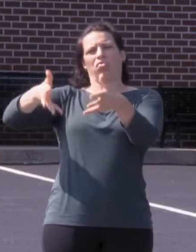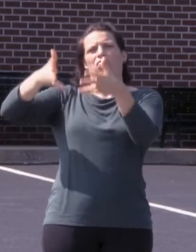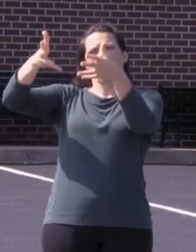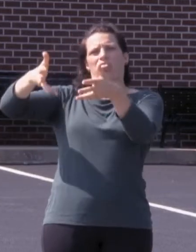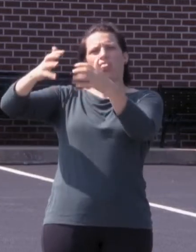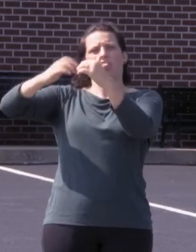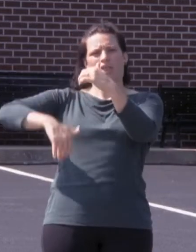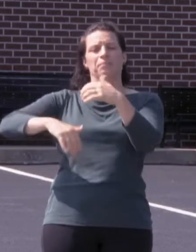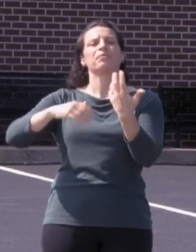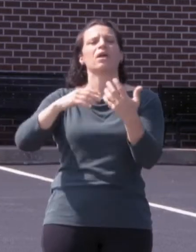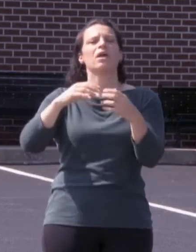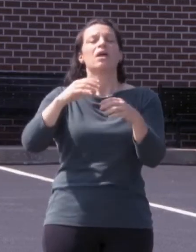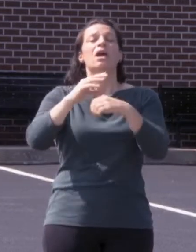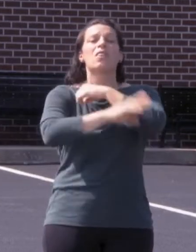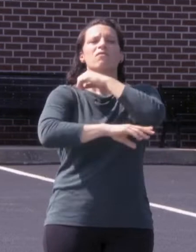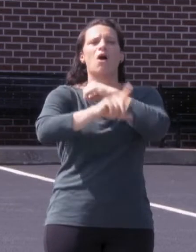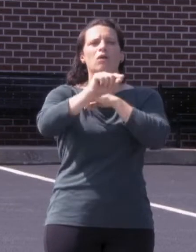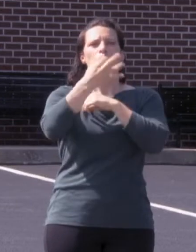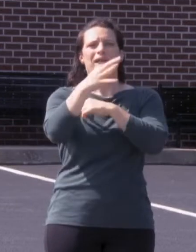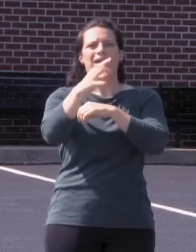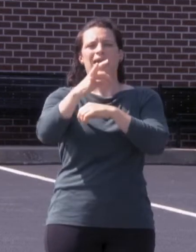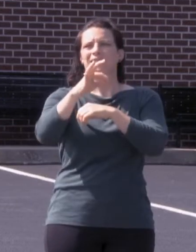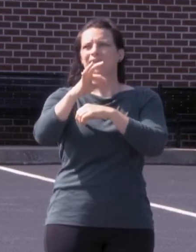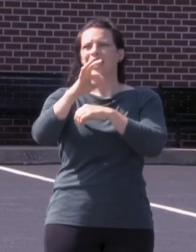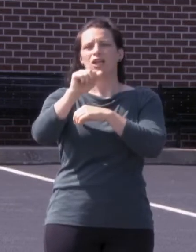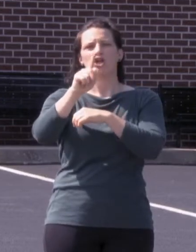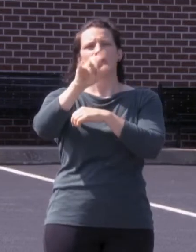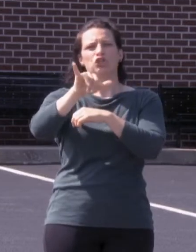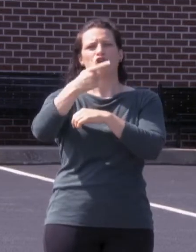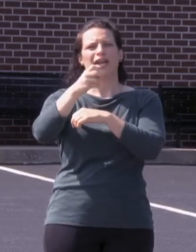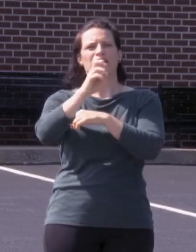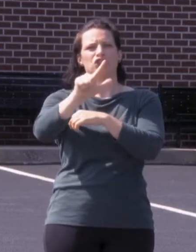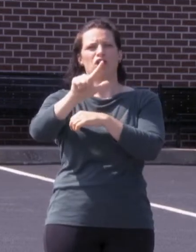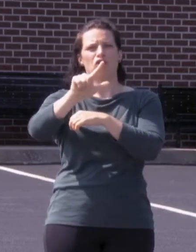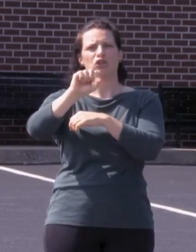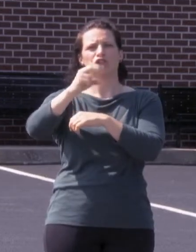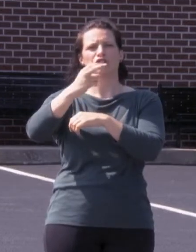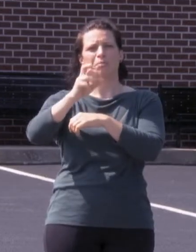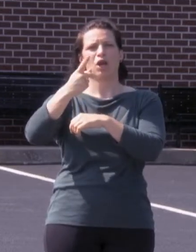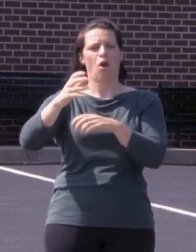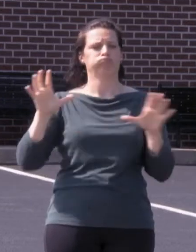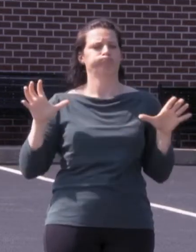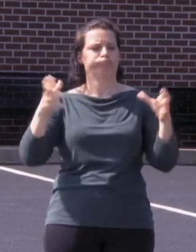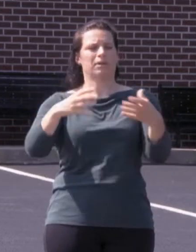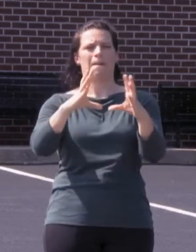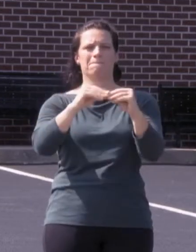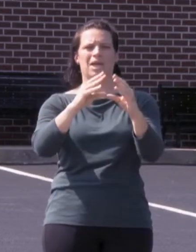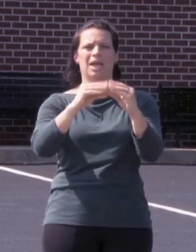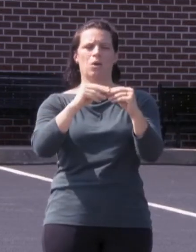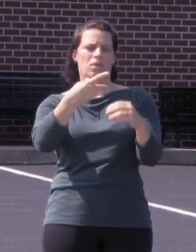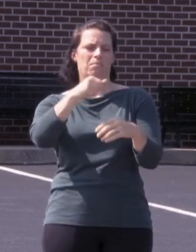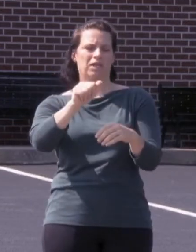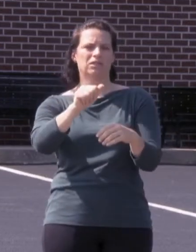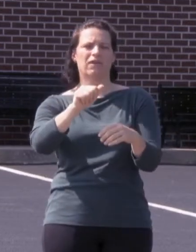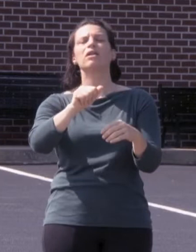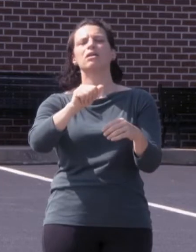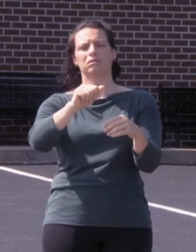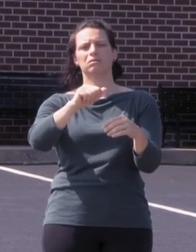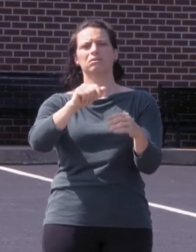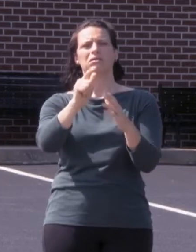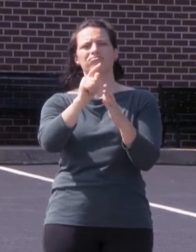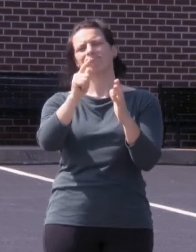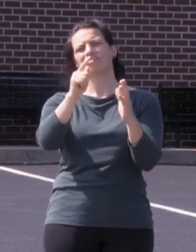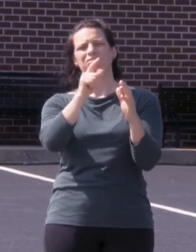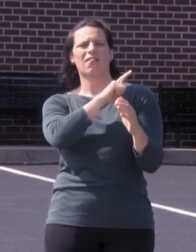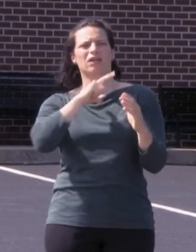In the fall of 2019, Attorney General Josh Shapiro convened a meeting with the Pennsylvania Legislative Black Caucus and